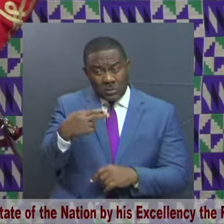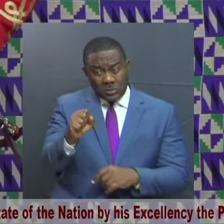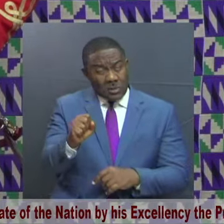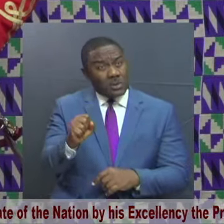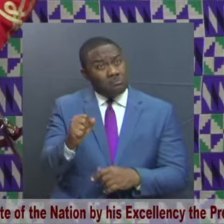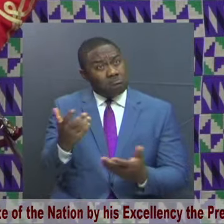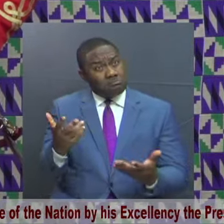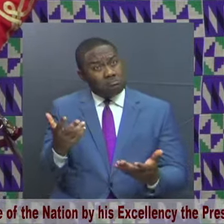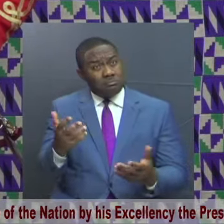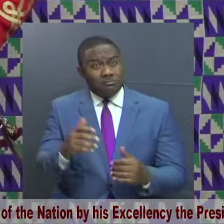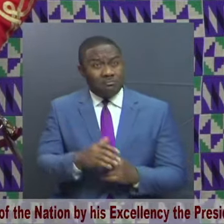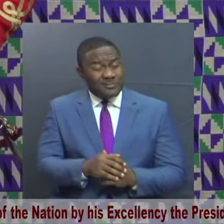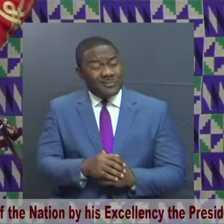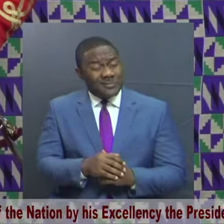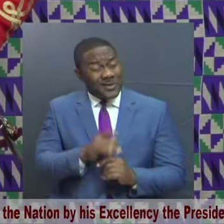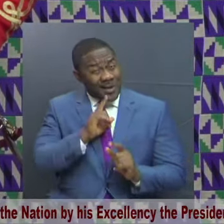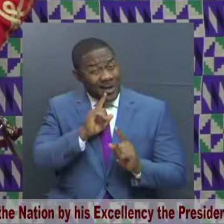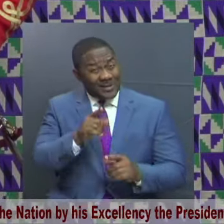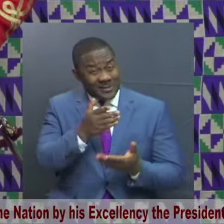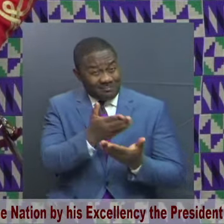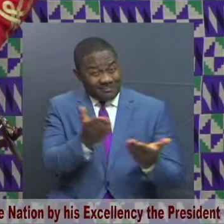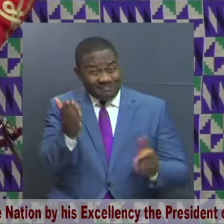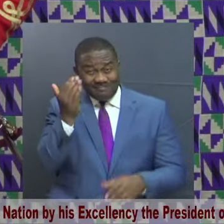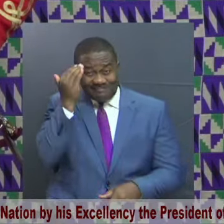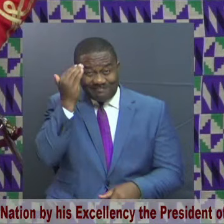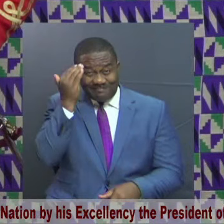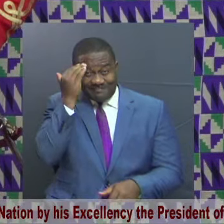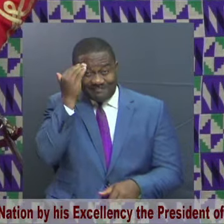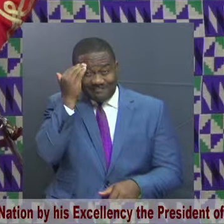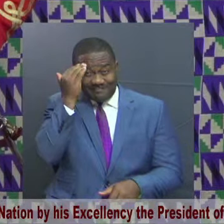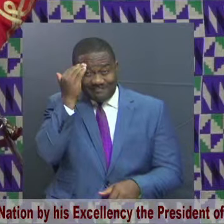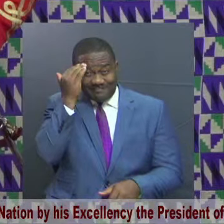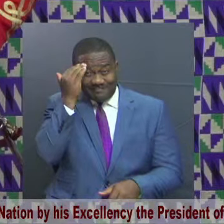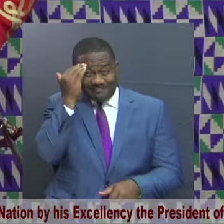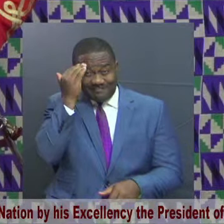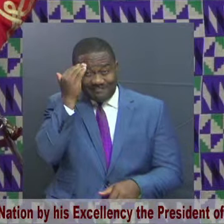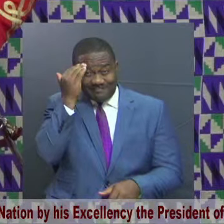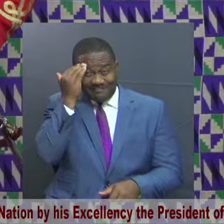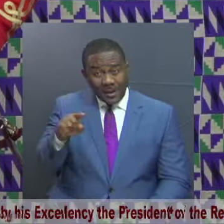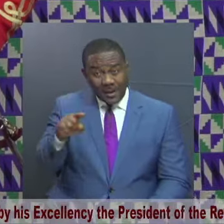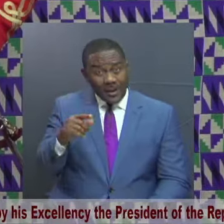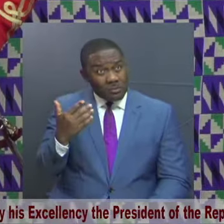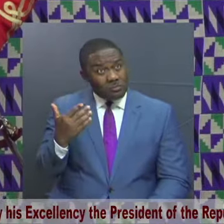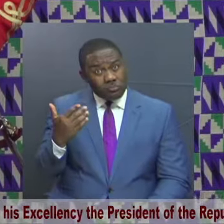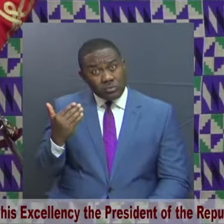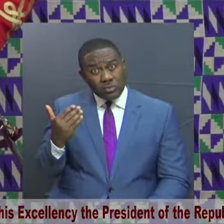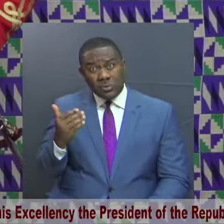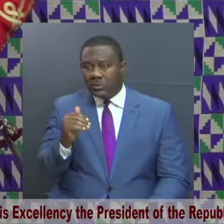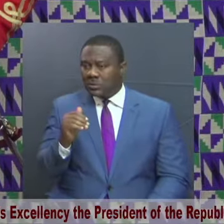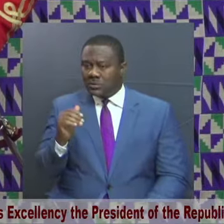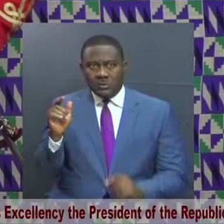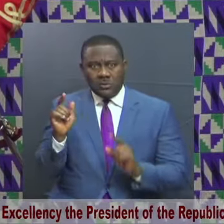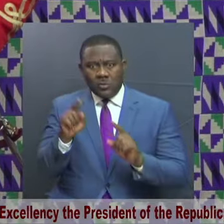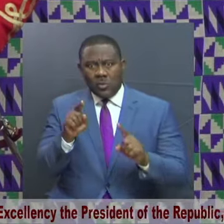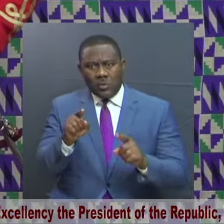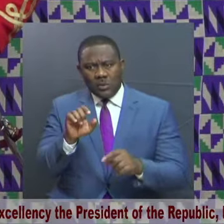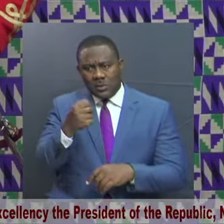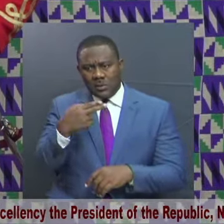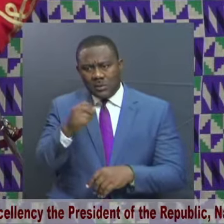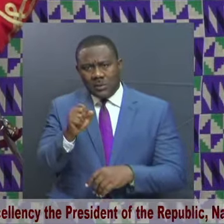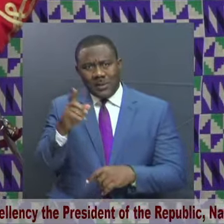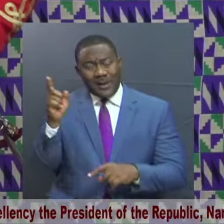answer is not farfetched not being a able to go to secondary school for lack of money was so